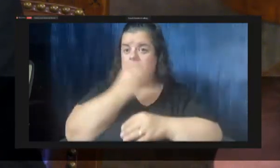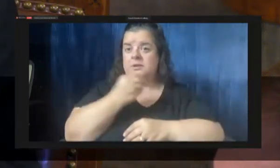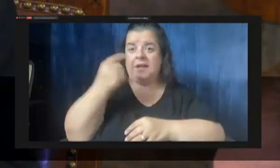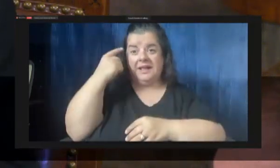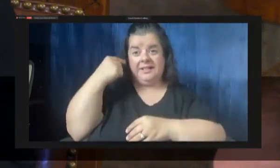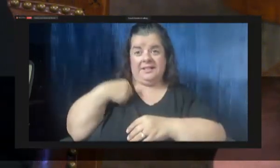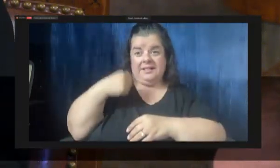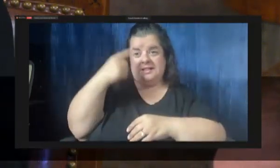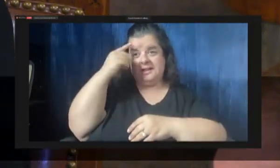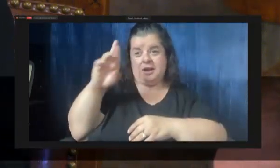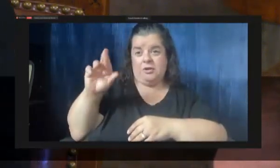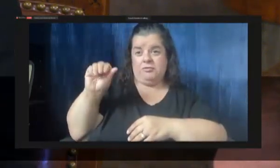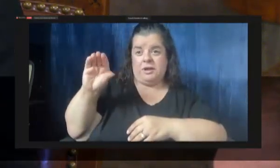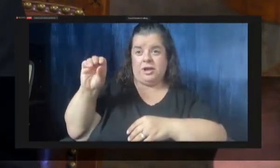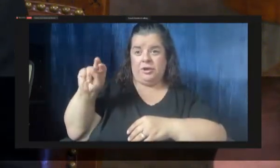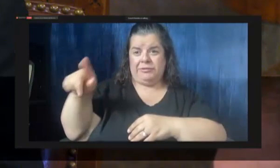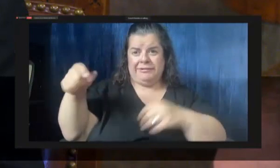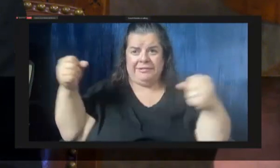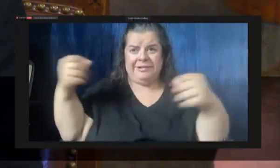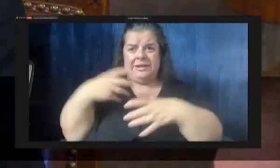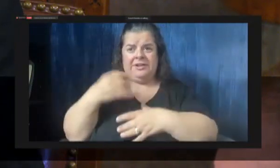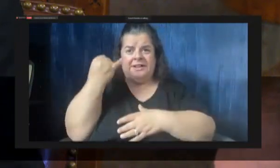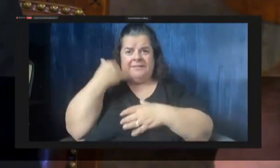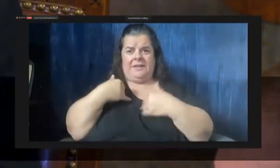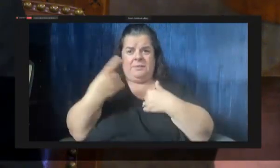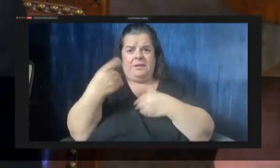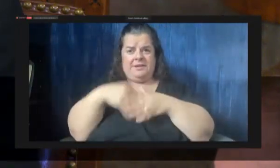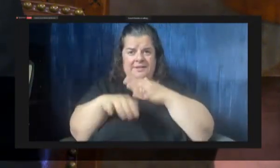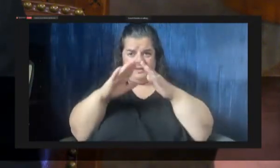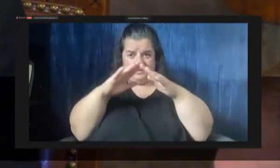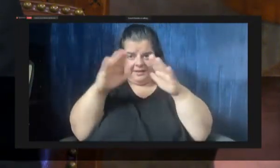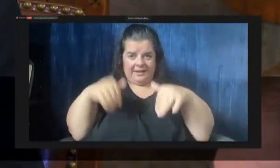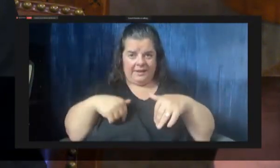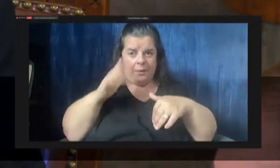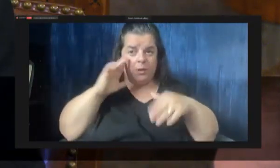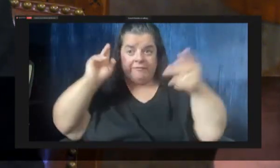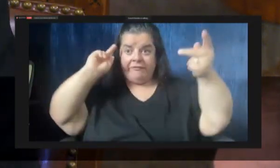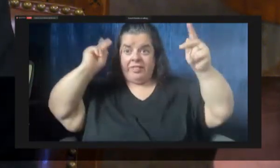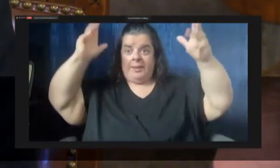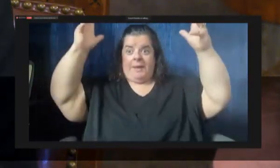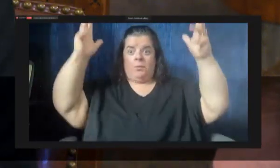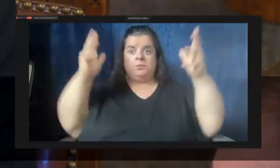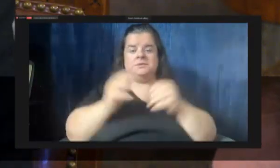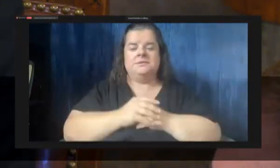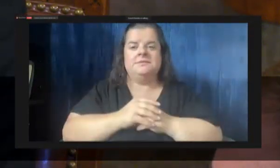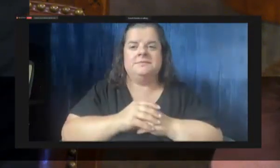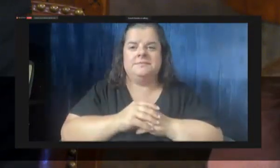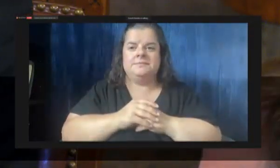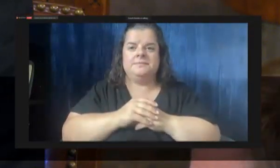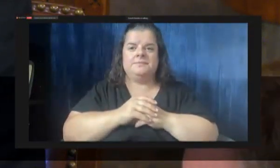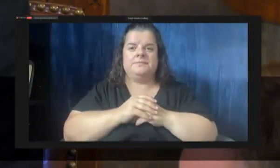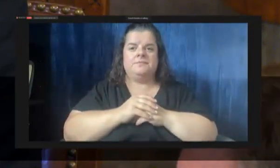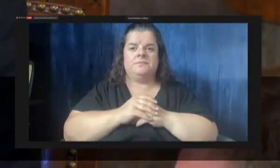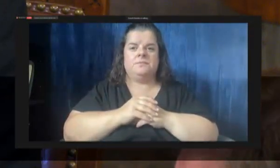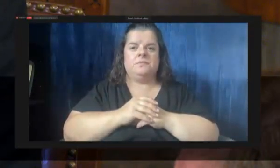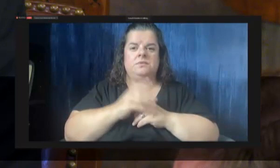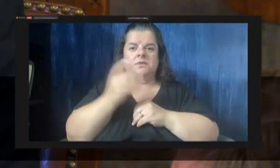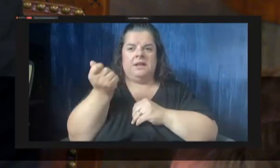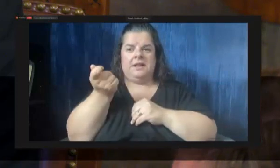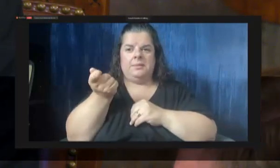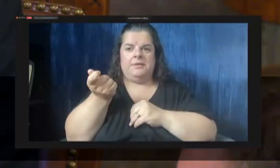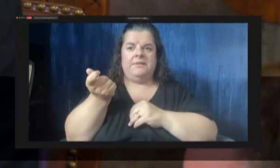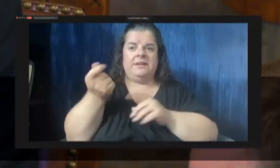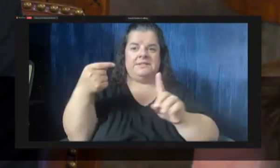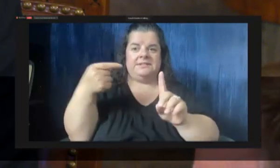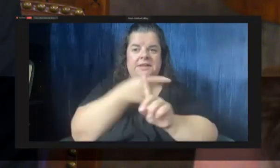are terrifying. And if I had one in my house, I would flip out, right? So just to take a little bit of a sidetrack, because